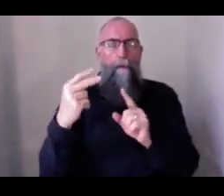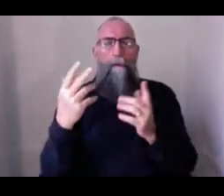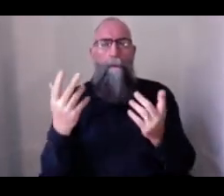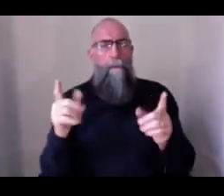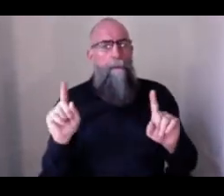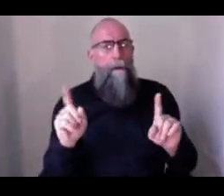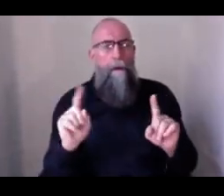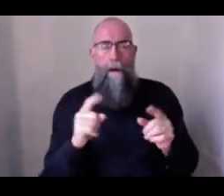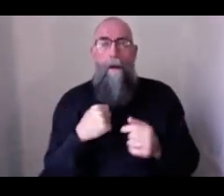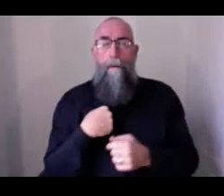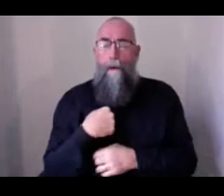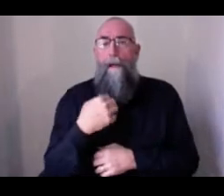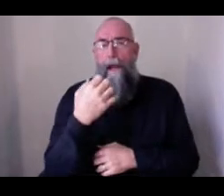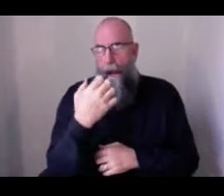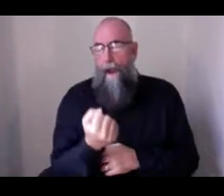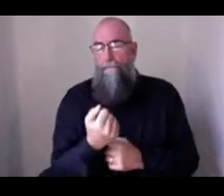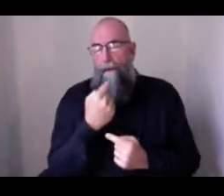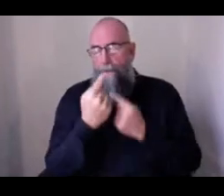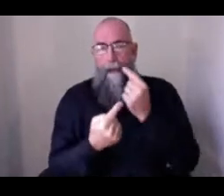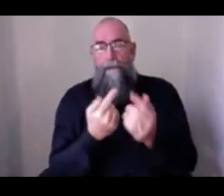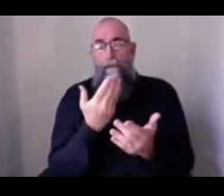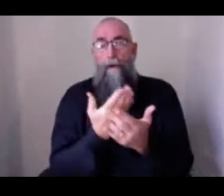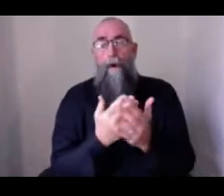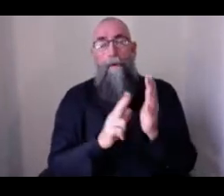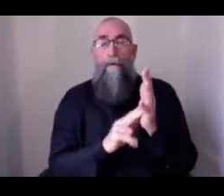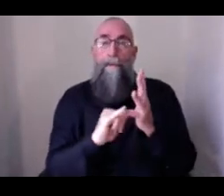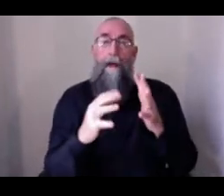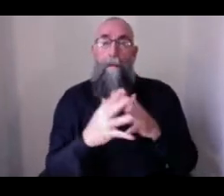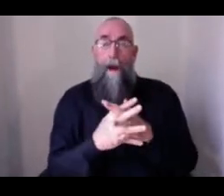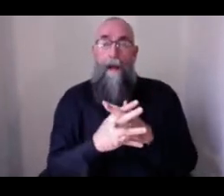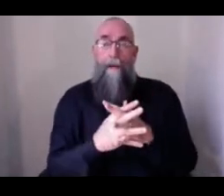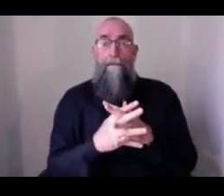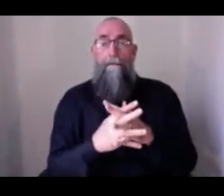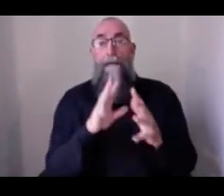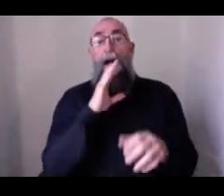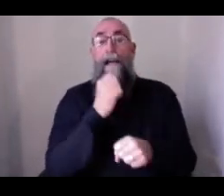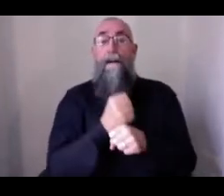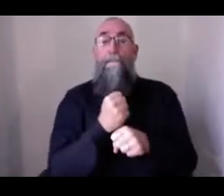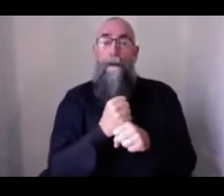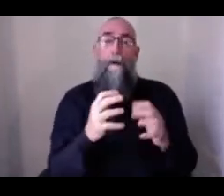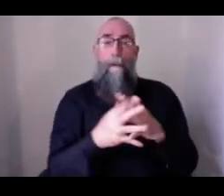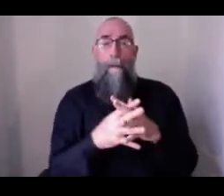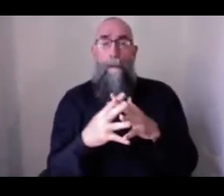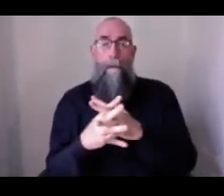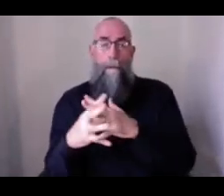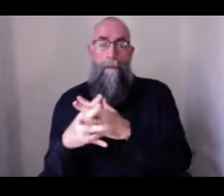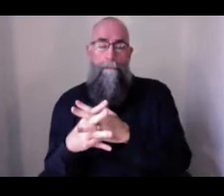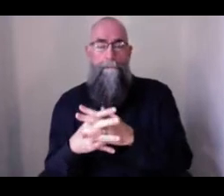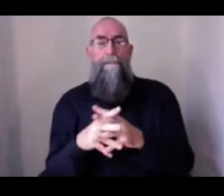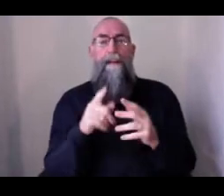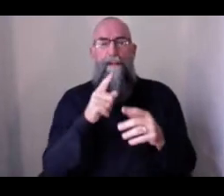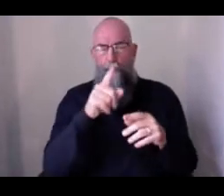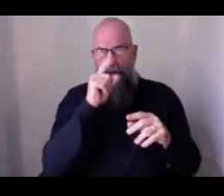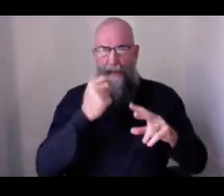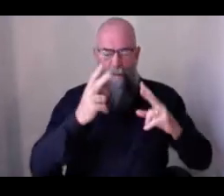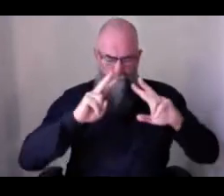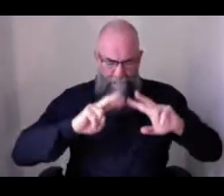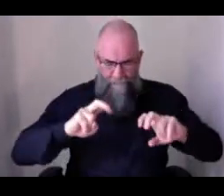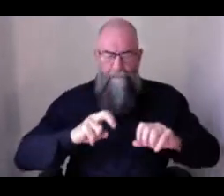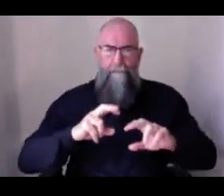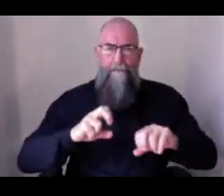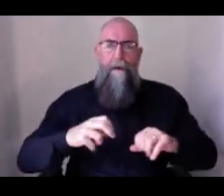information is also on the New South Wales State Government website. So if you really want to sort of drill down and sort of learn more about that, that's also